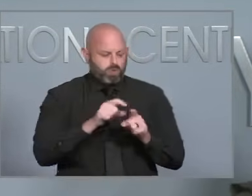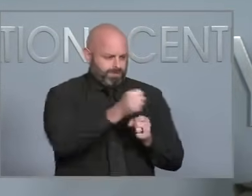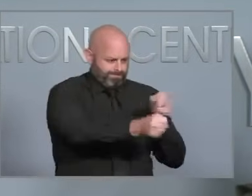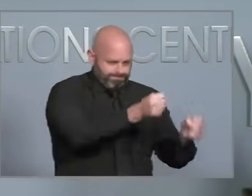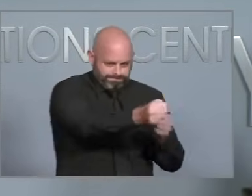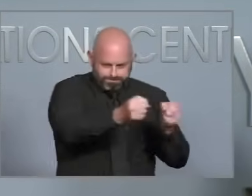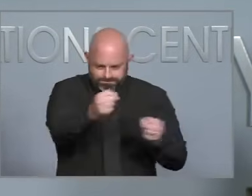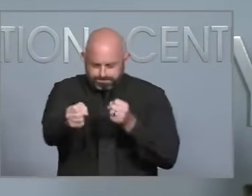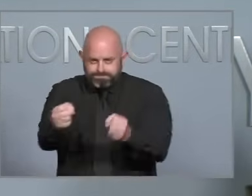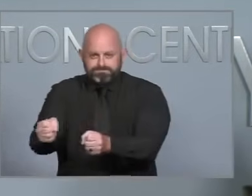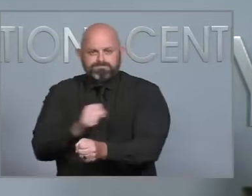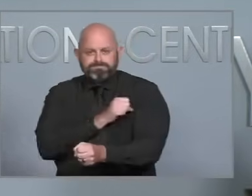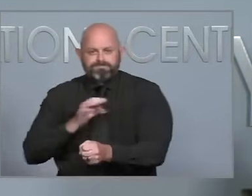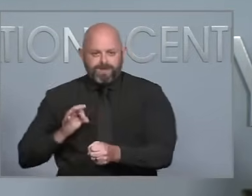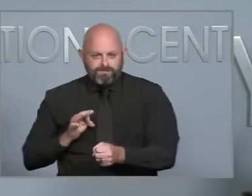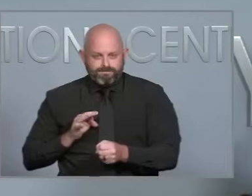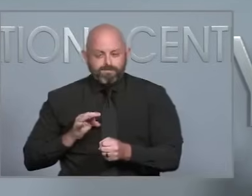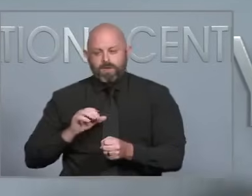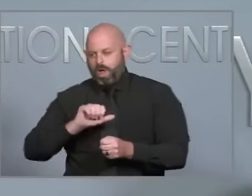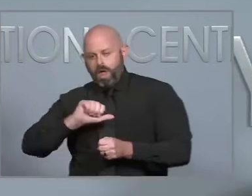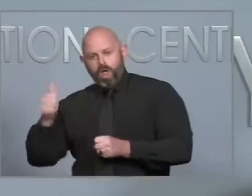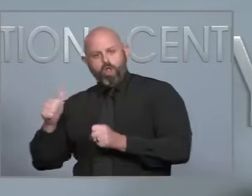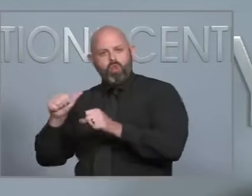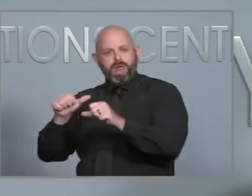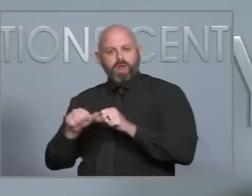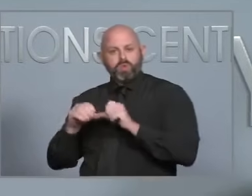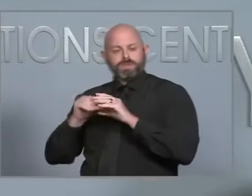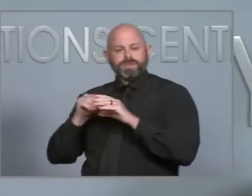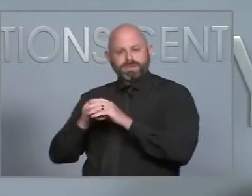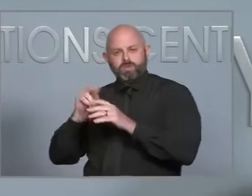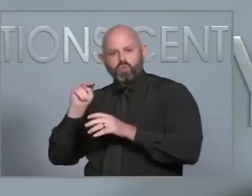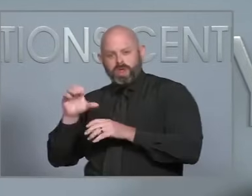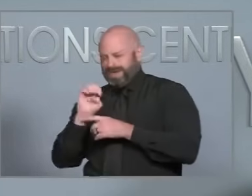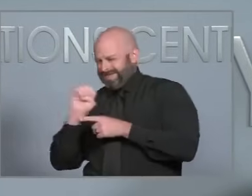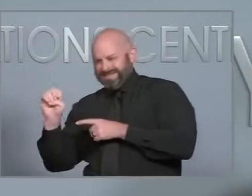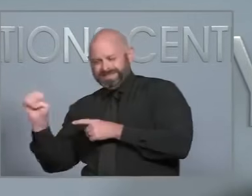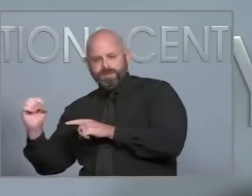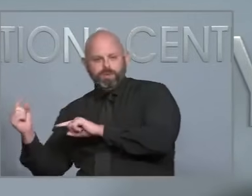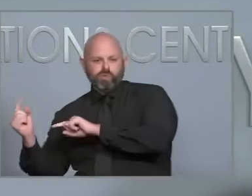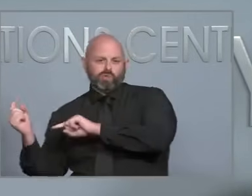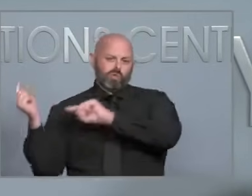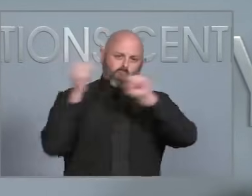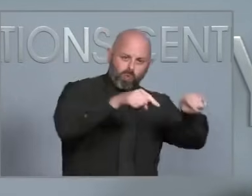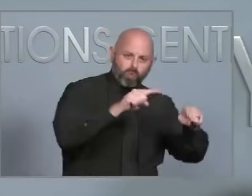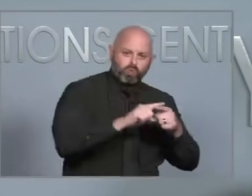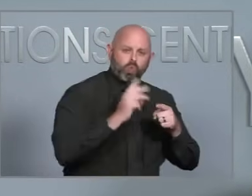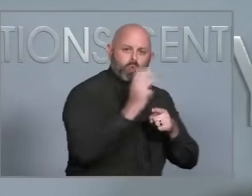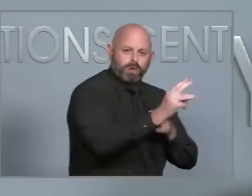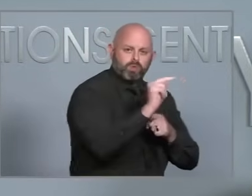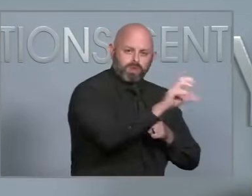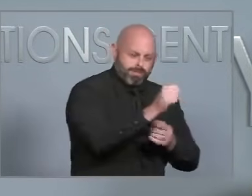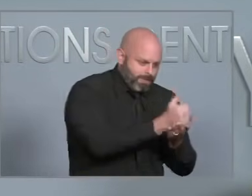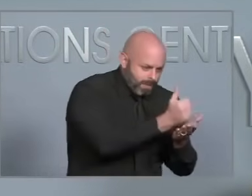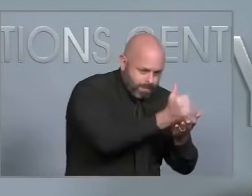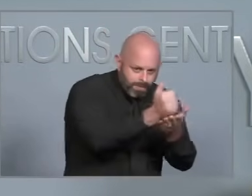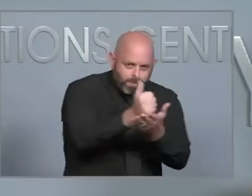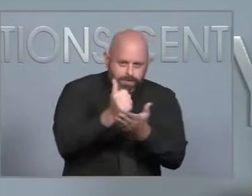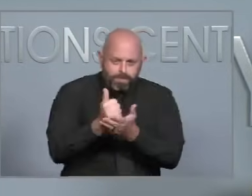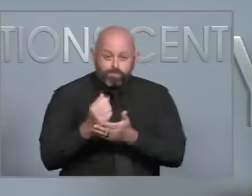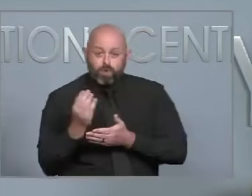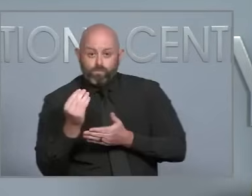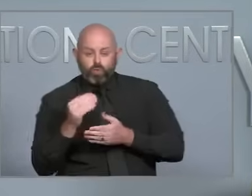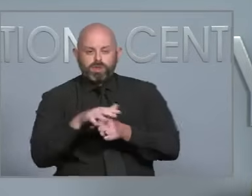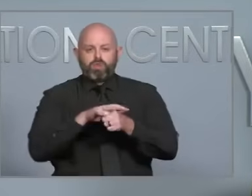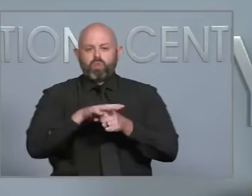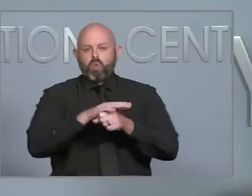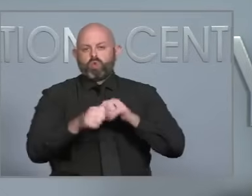are being brought in from unimpacted areas of the state or from other states outside of North Carolina. 14 local shelters have been